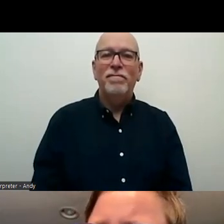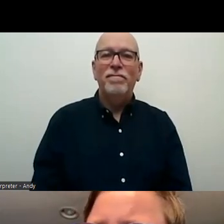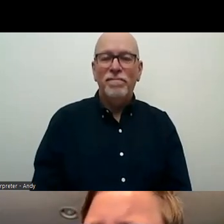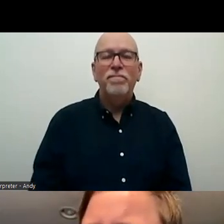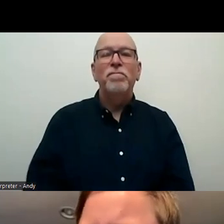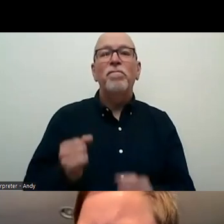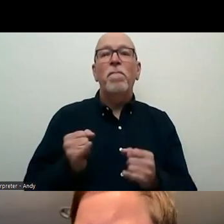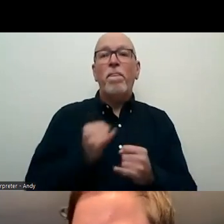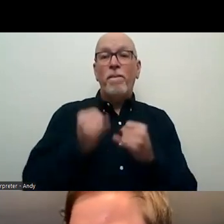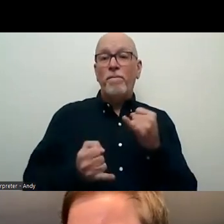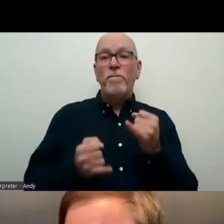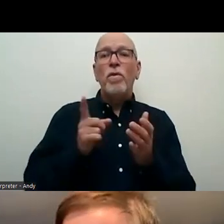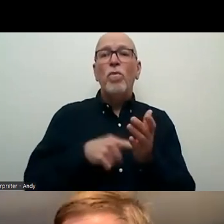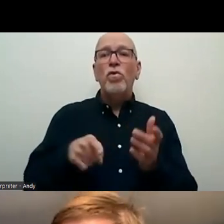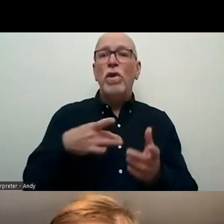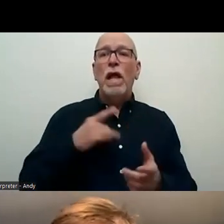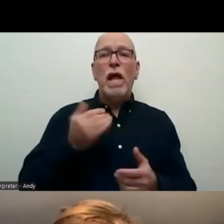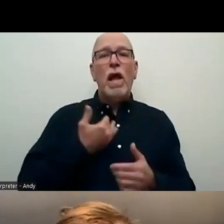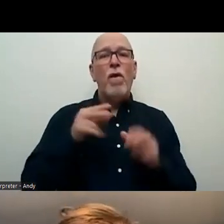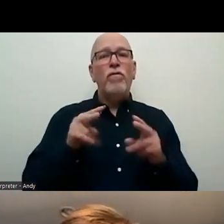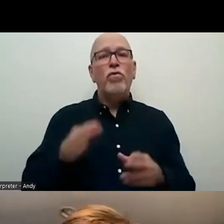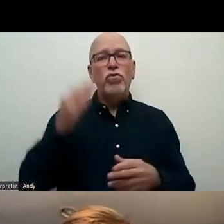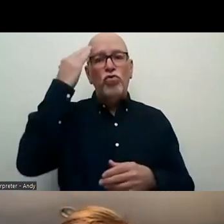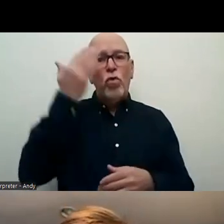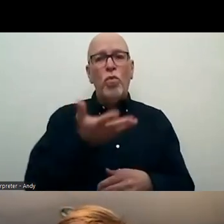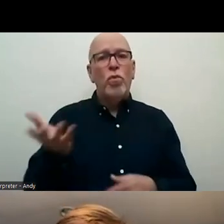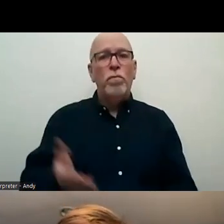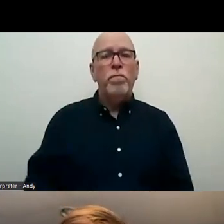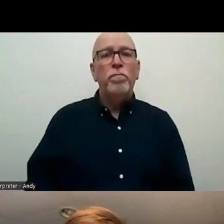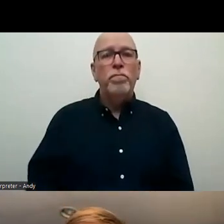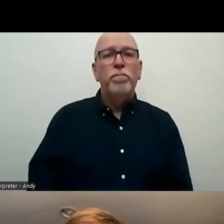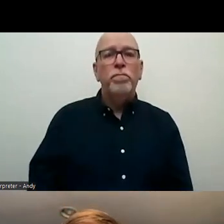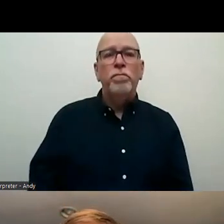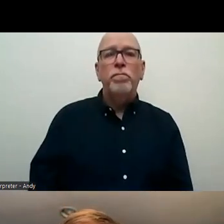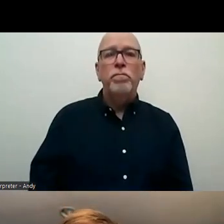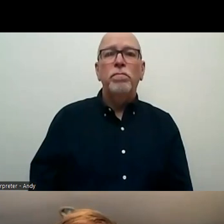finally what would you like our viewers to know thank you